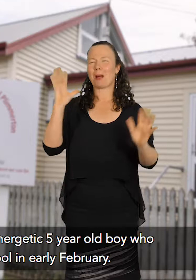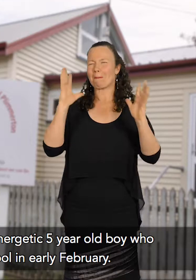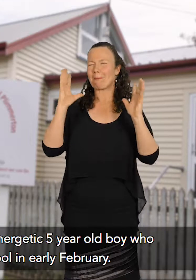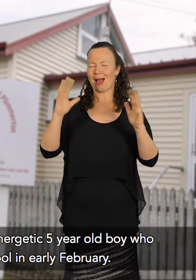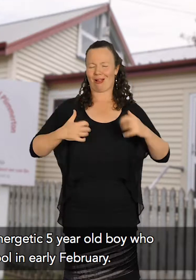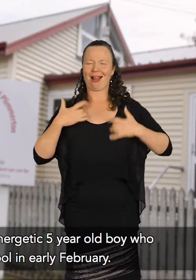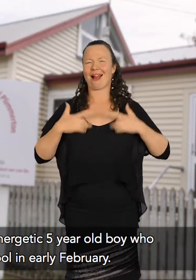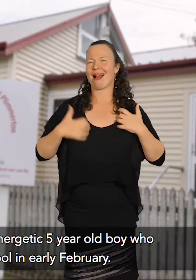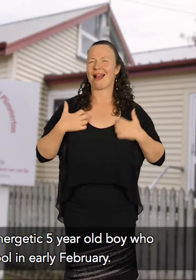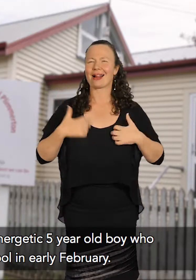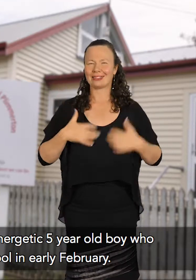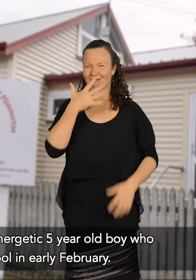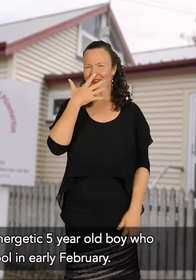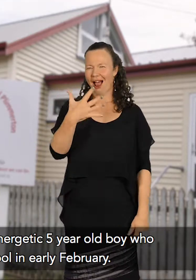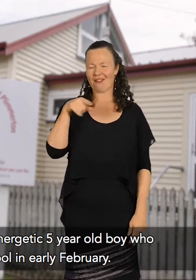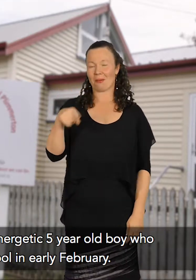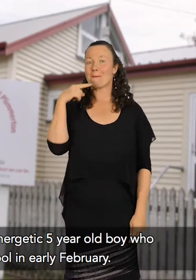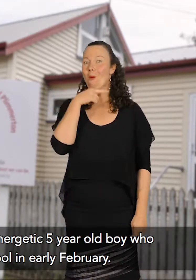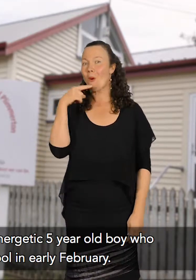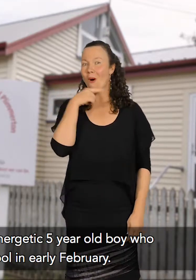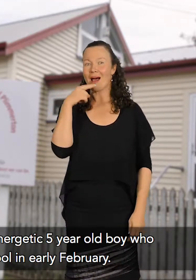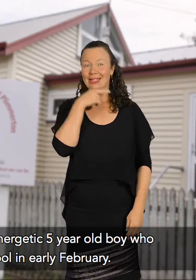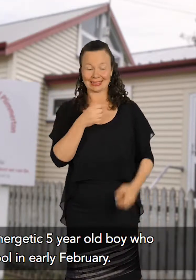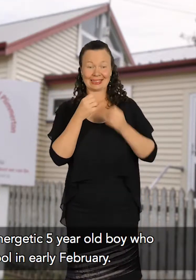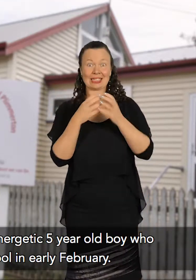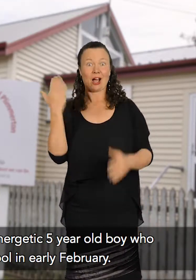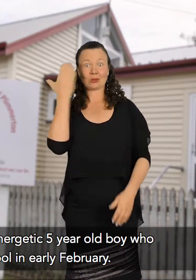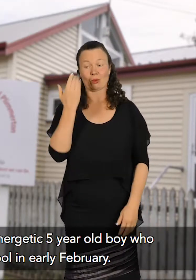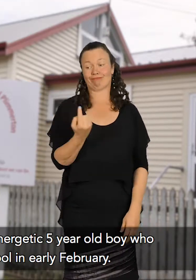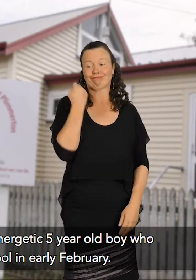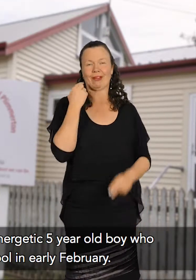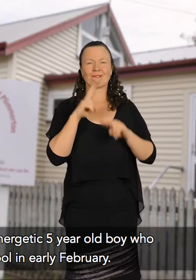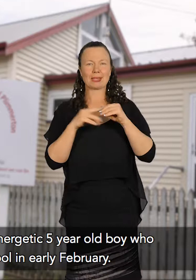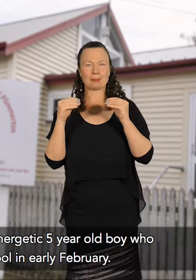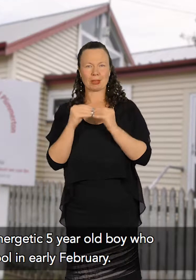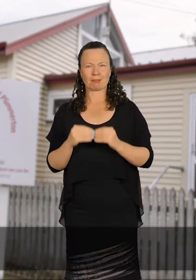Andre is a typical, energetic 5-year-old boy who started school in early February.